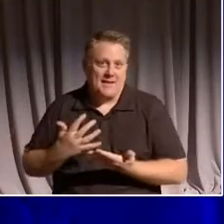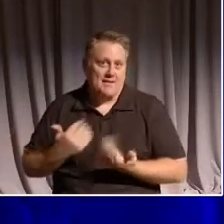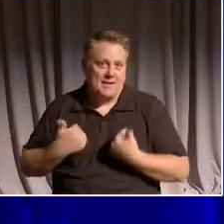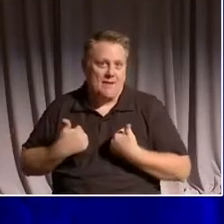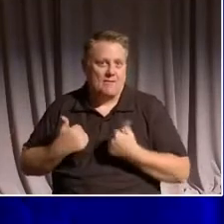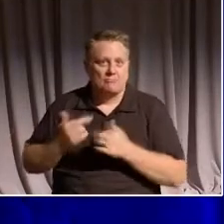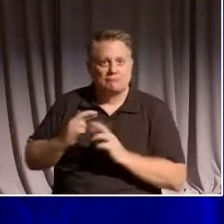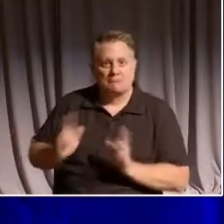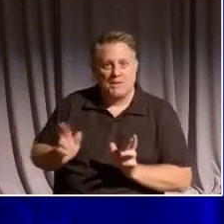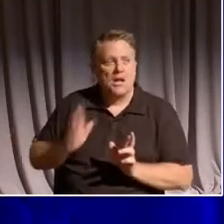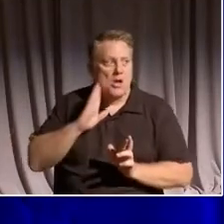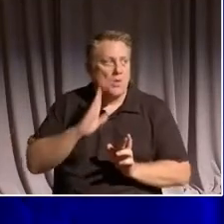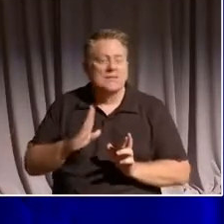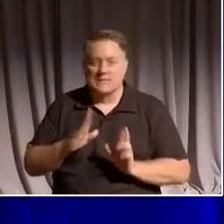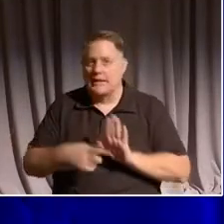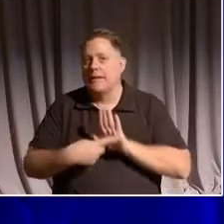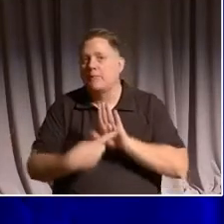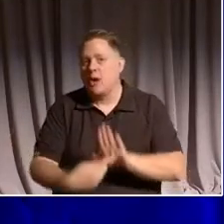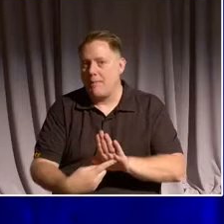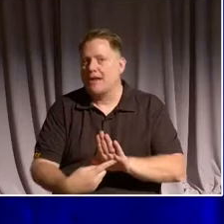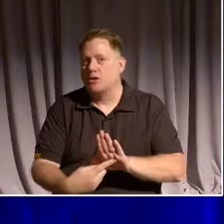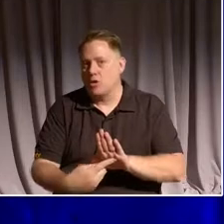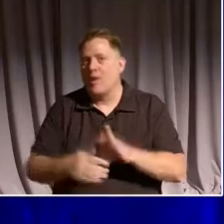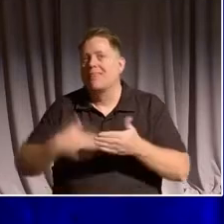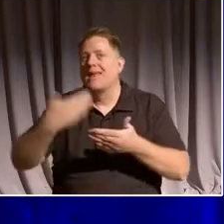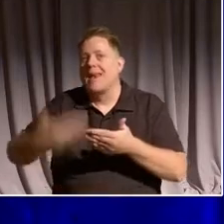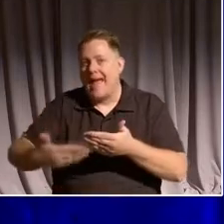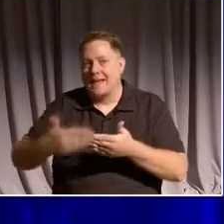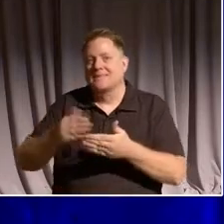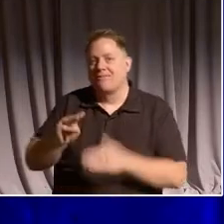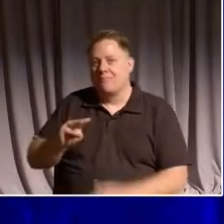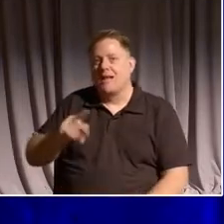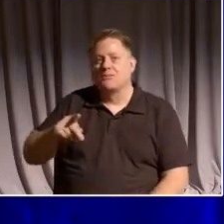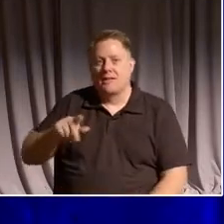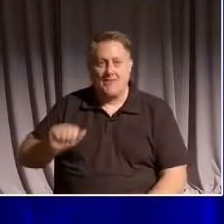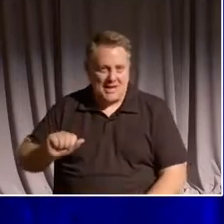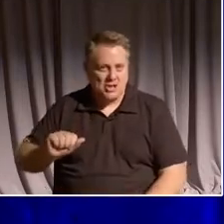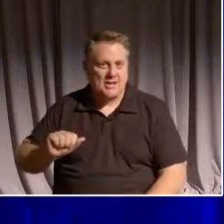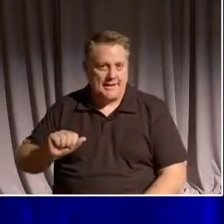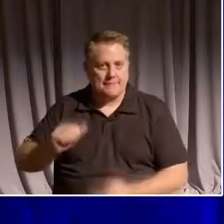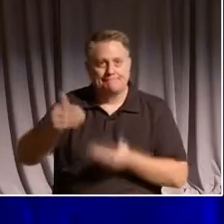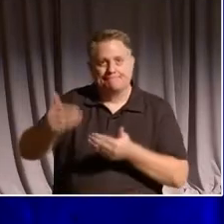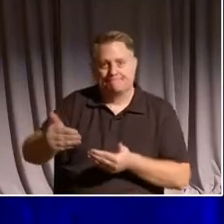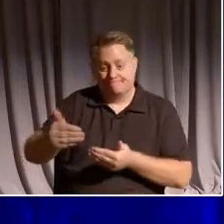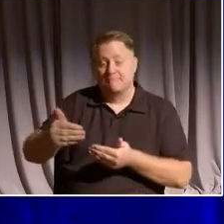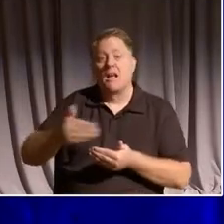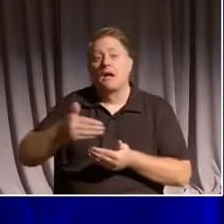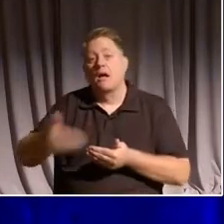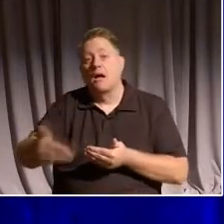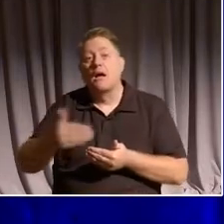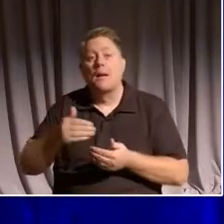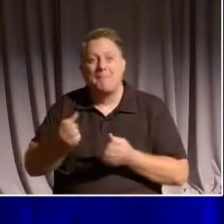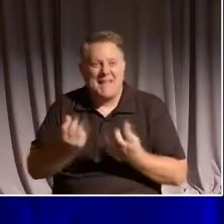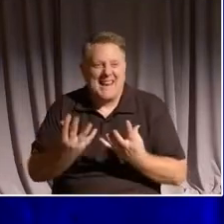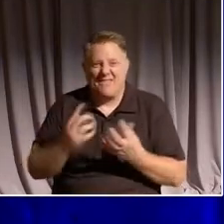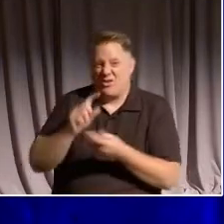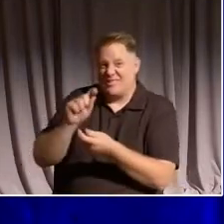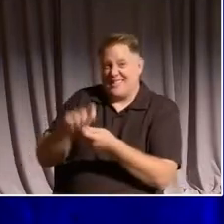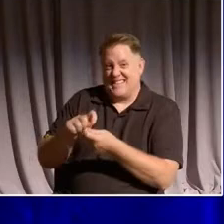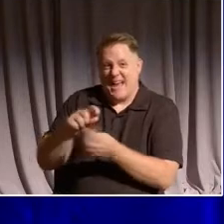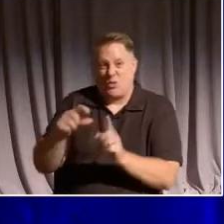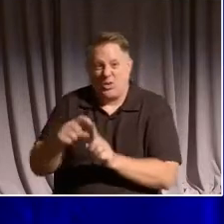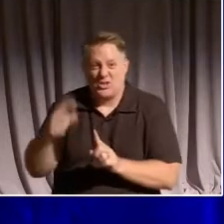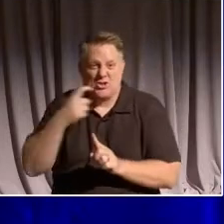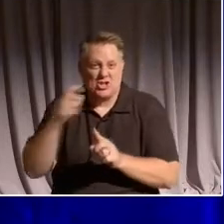you will see mirrored back to you in the next round of Master Plan for Aging initiatives many of the exact words that you